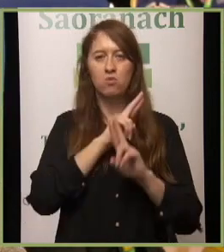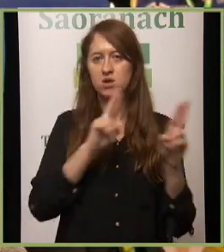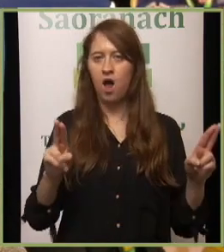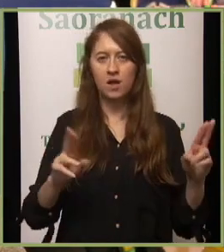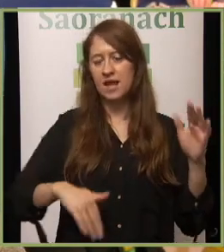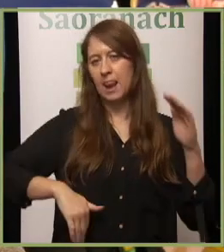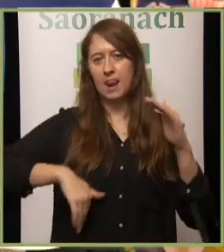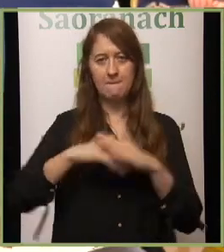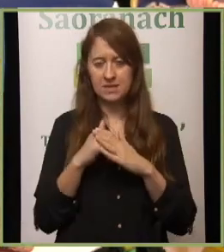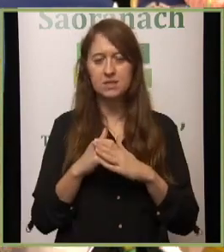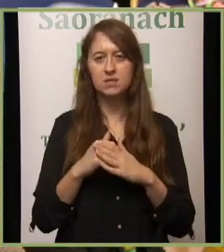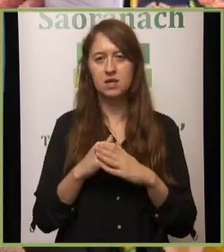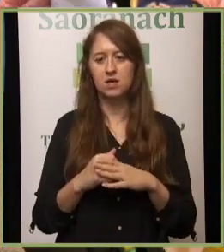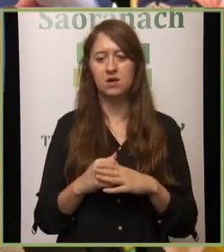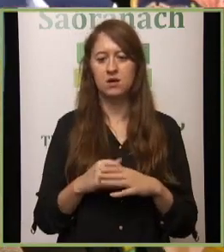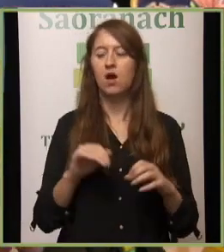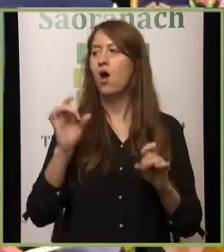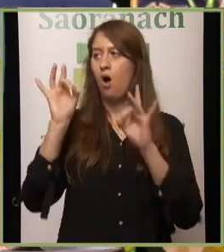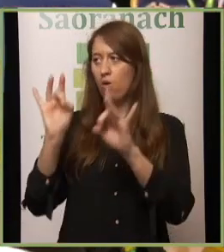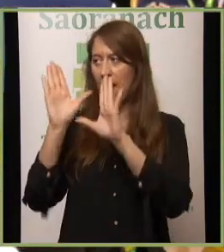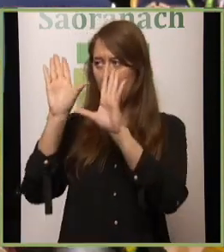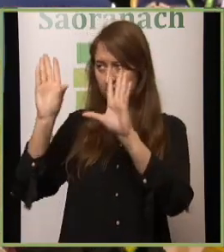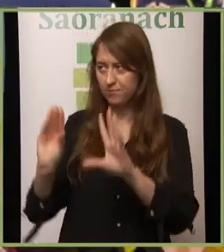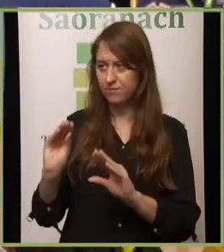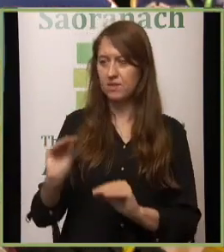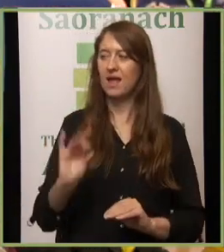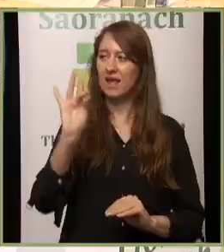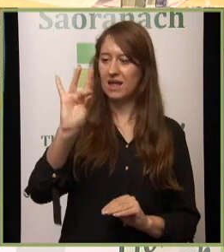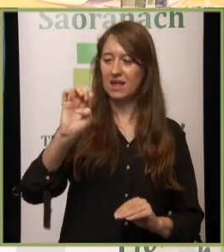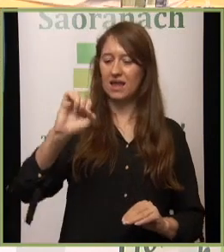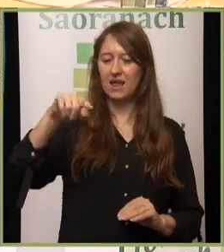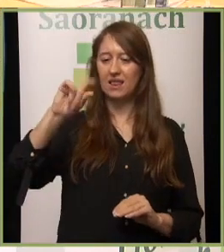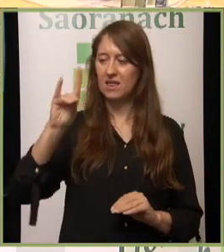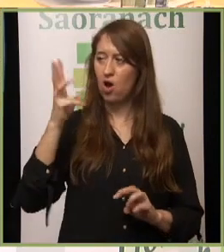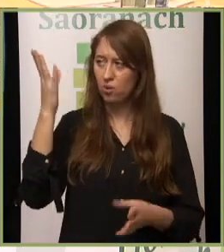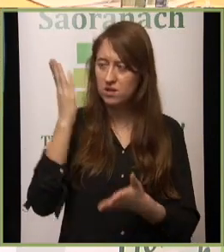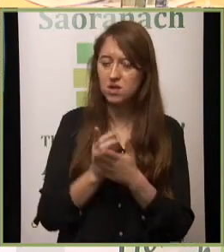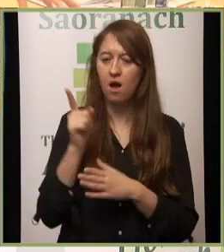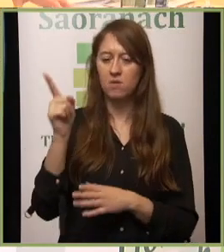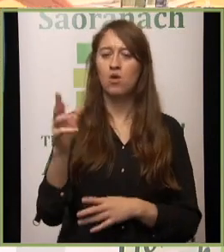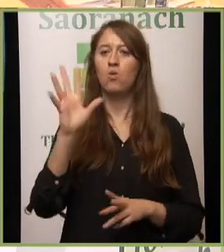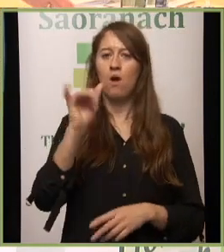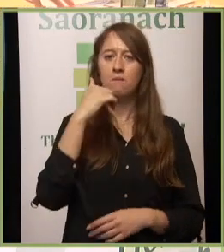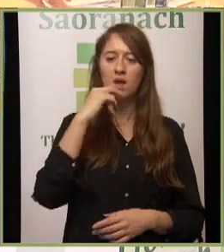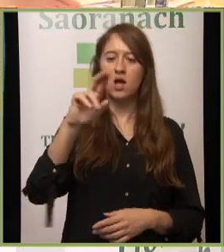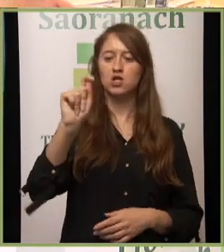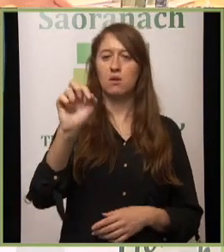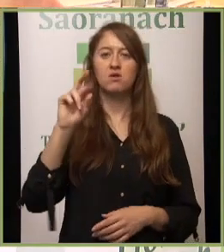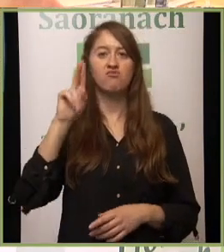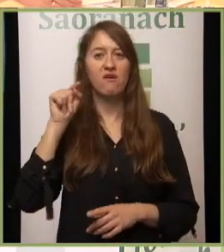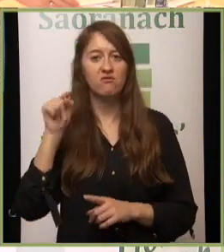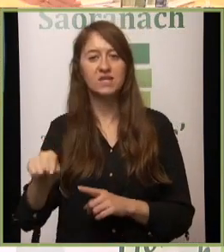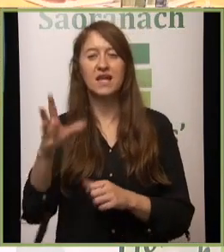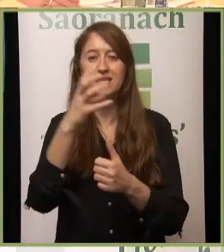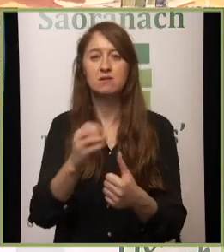to suggestions. So I'm going to stop you there, Keith, because the terms of reference